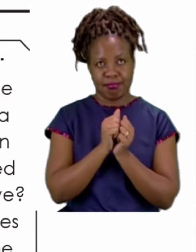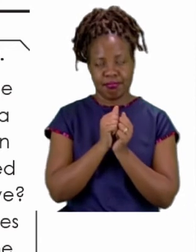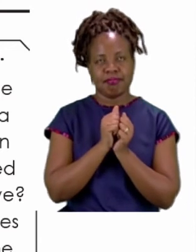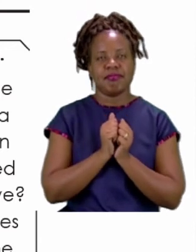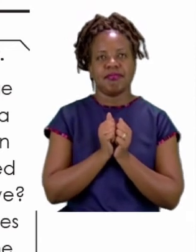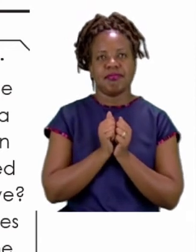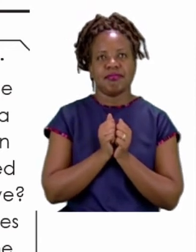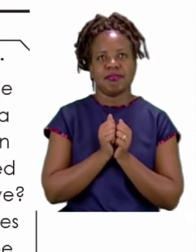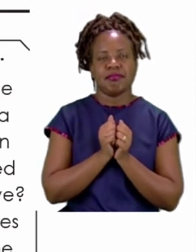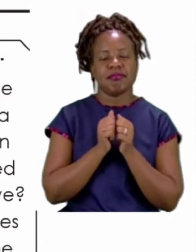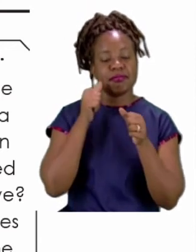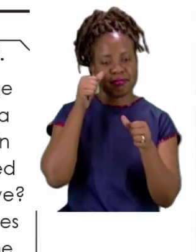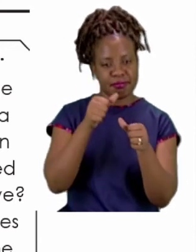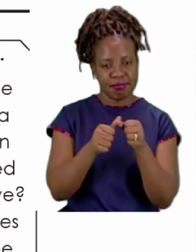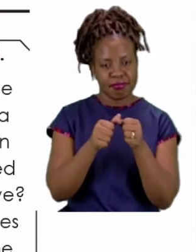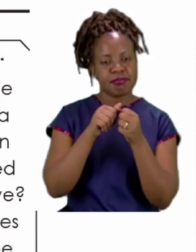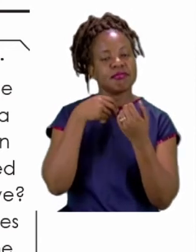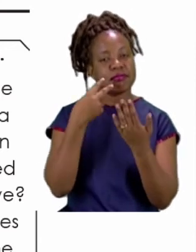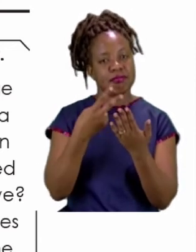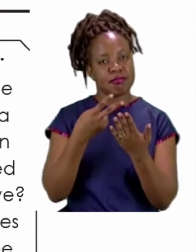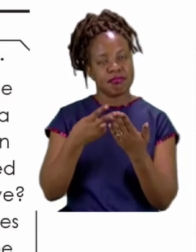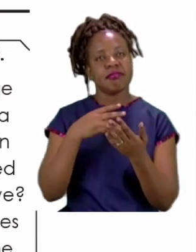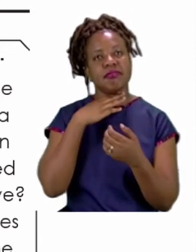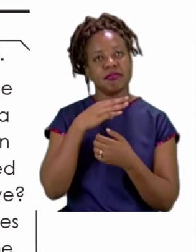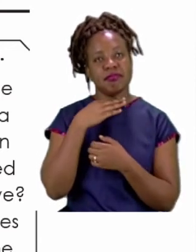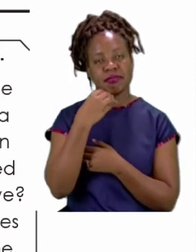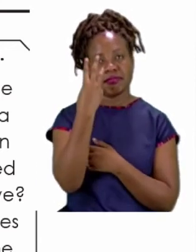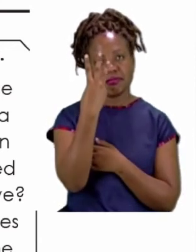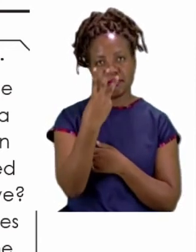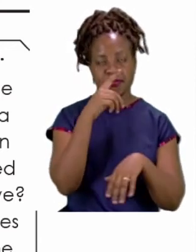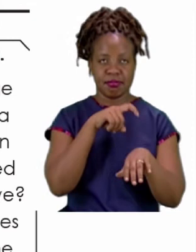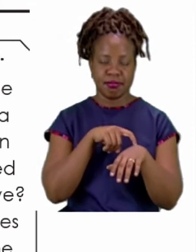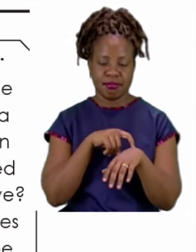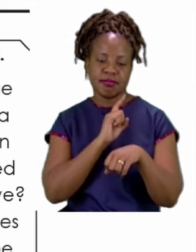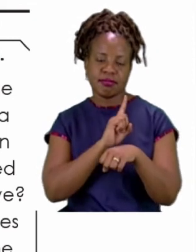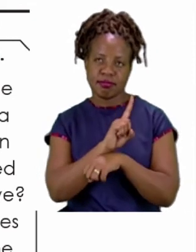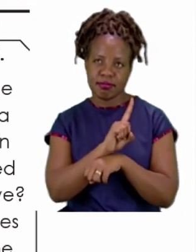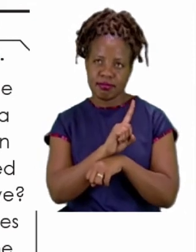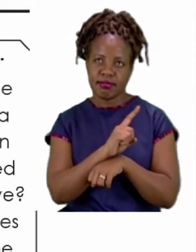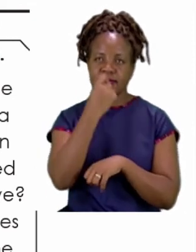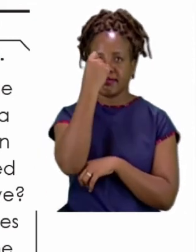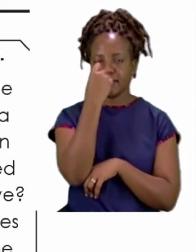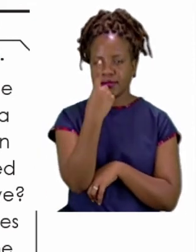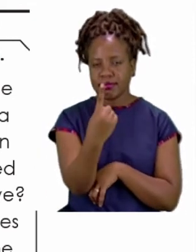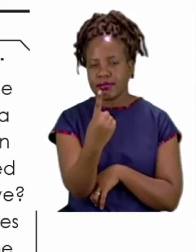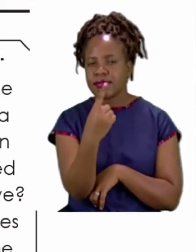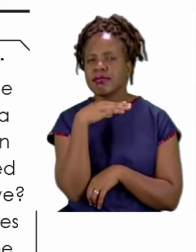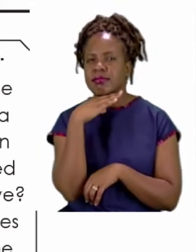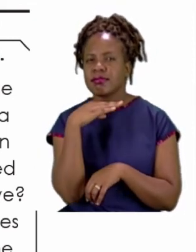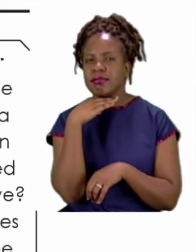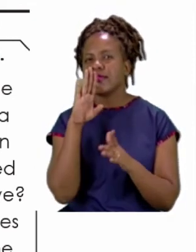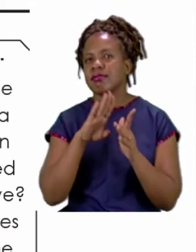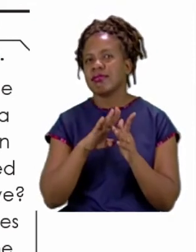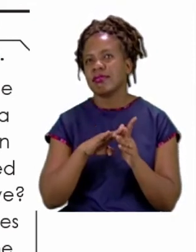we read a passage three times. The first time when we read it is to understand what it's all about. And then the